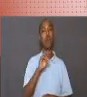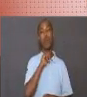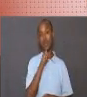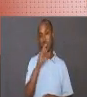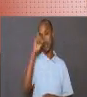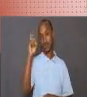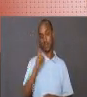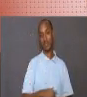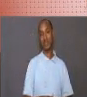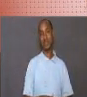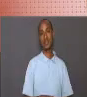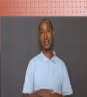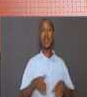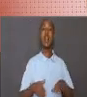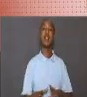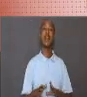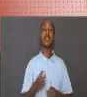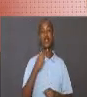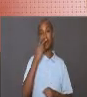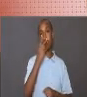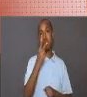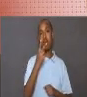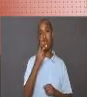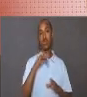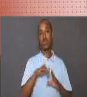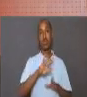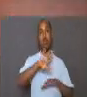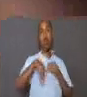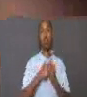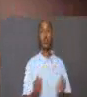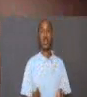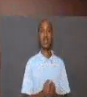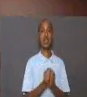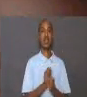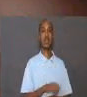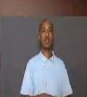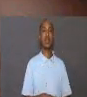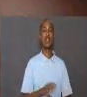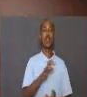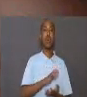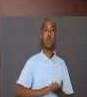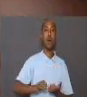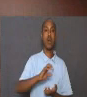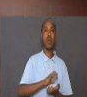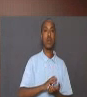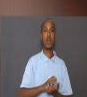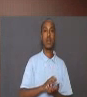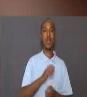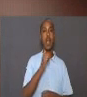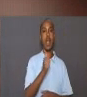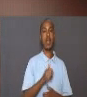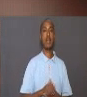not? Let us go through them all together. The compounds